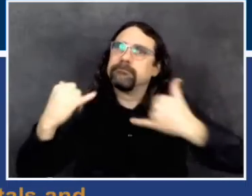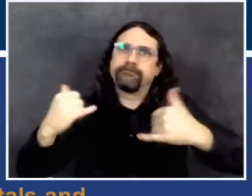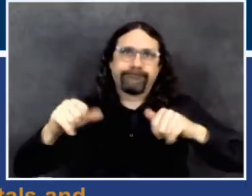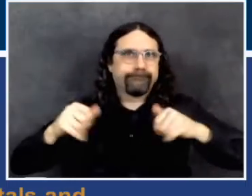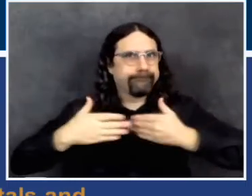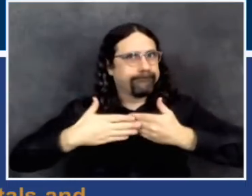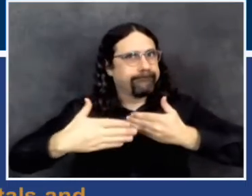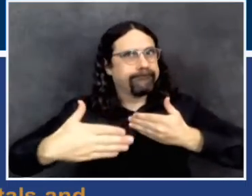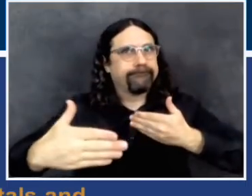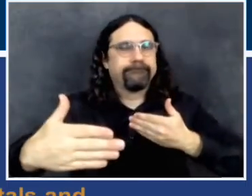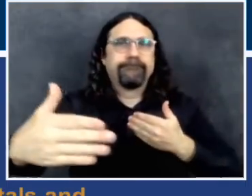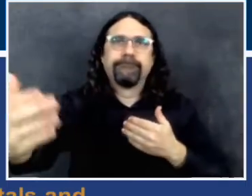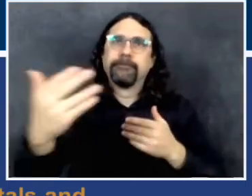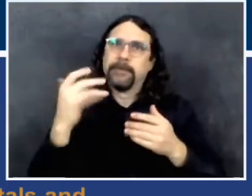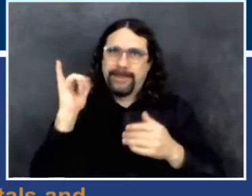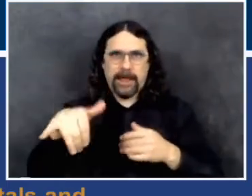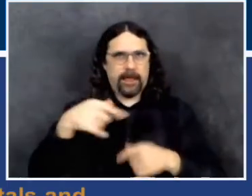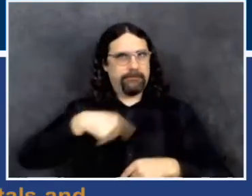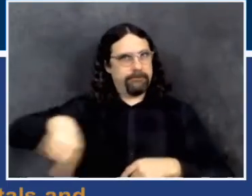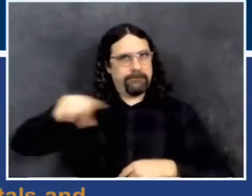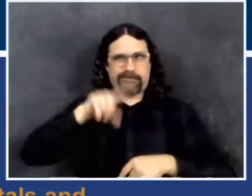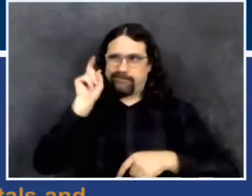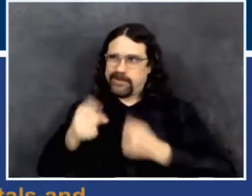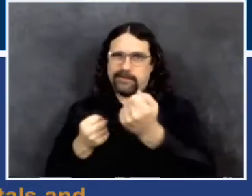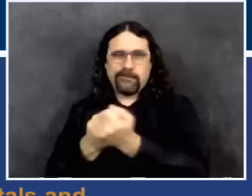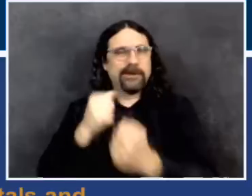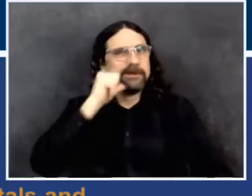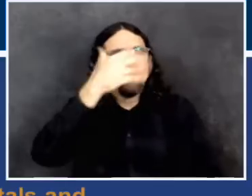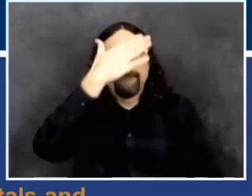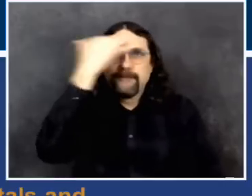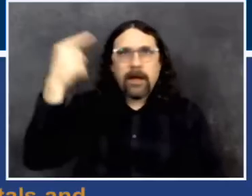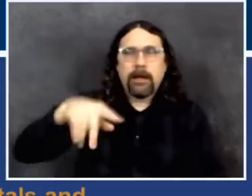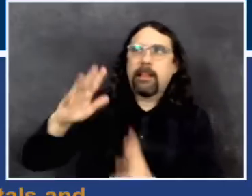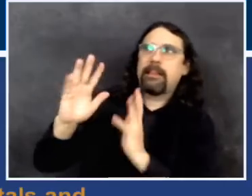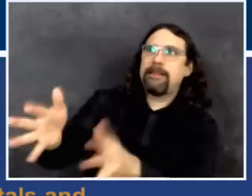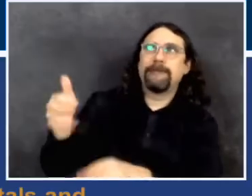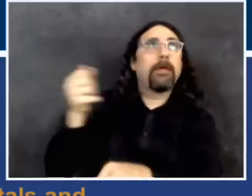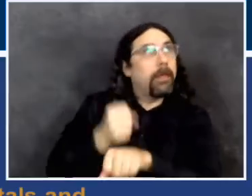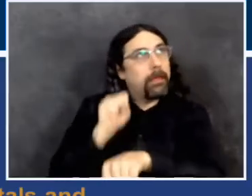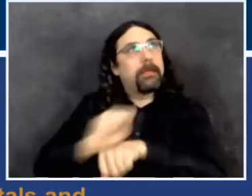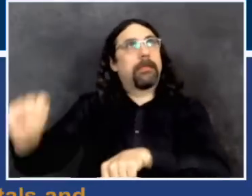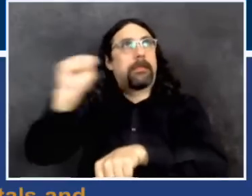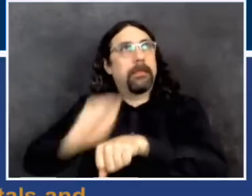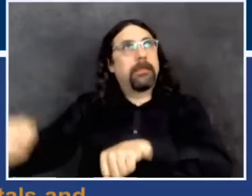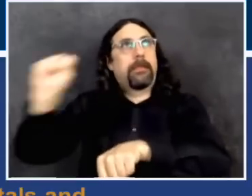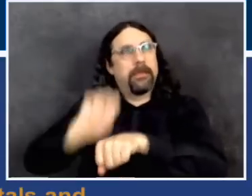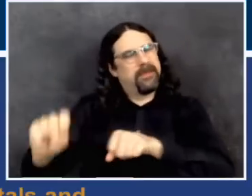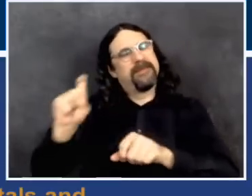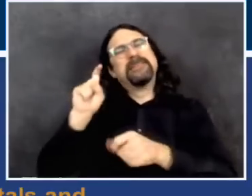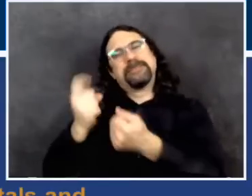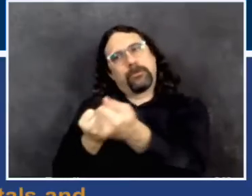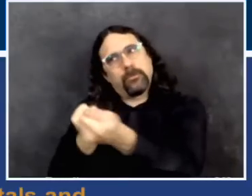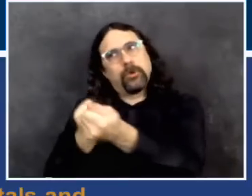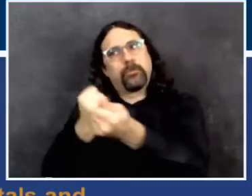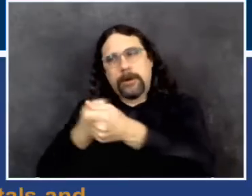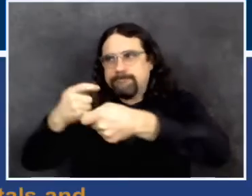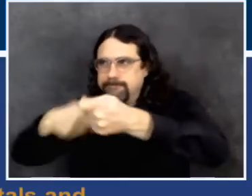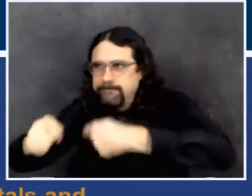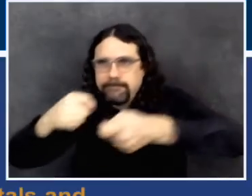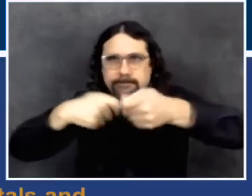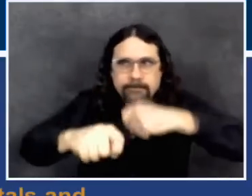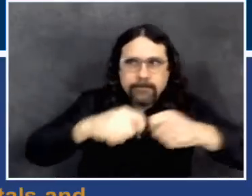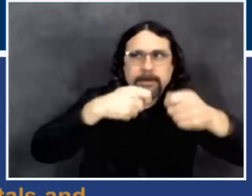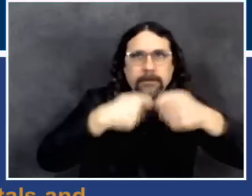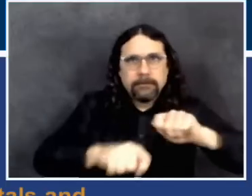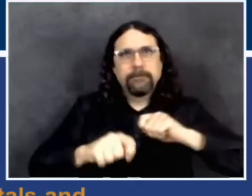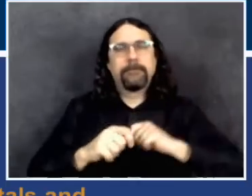Now, talk about reinforcements. I think probably the most powerful, the most moving example of reinforcements has been the arrival of